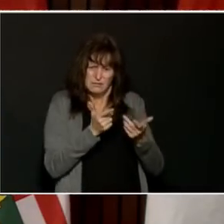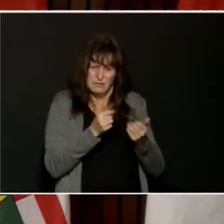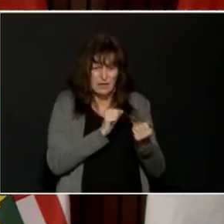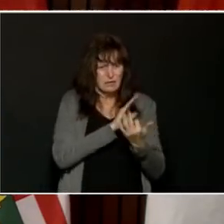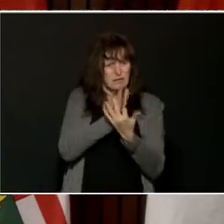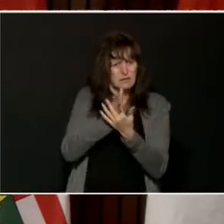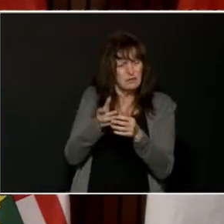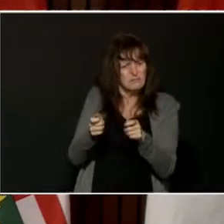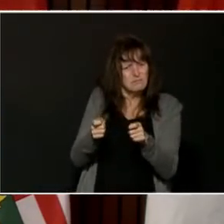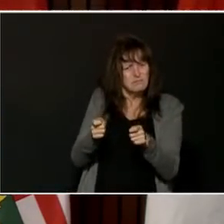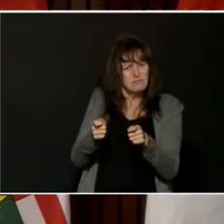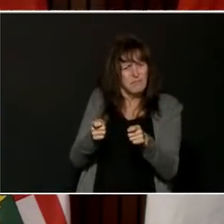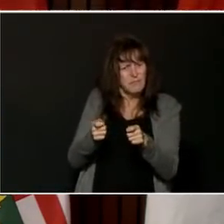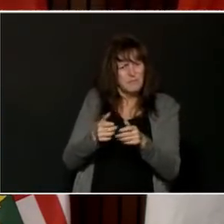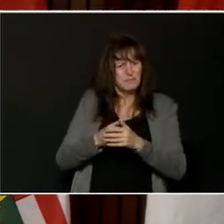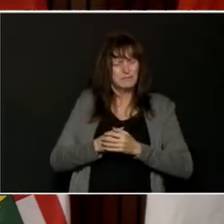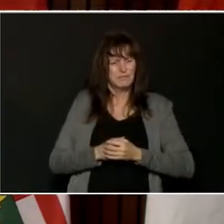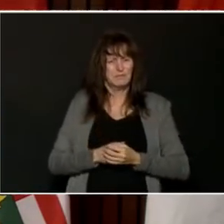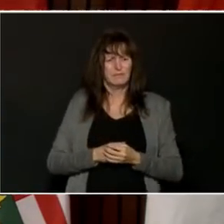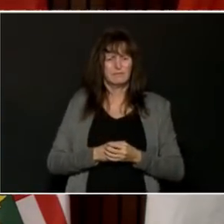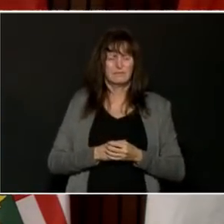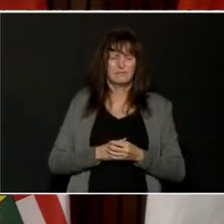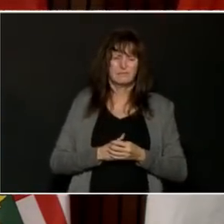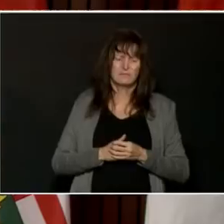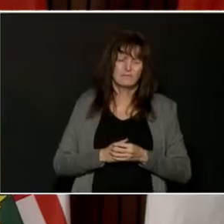up, and this is the last question.